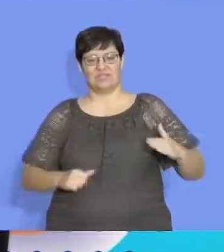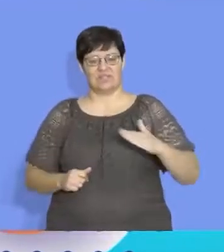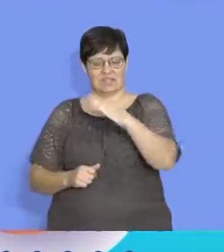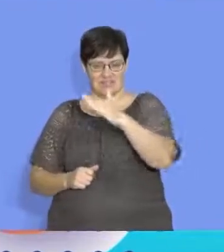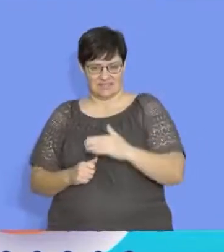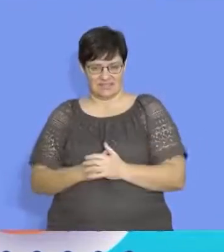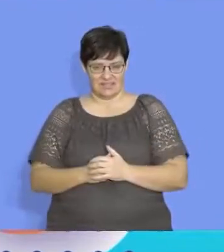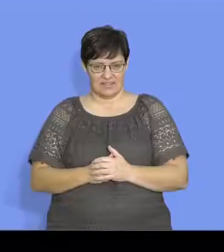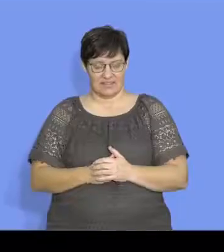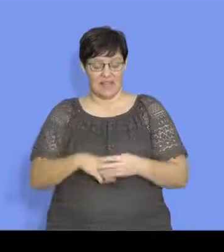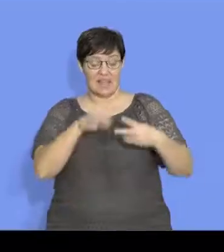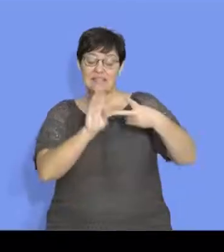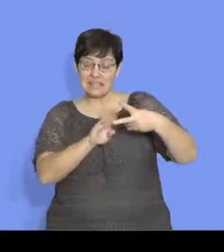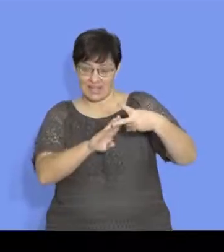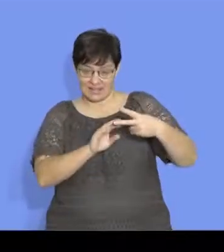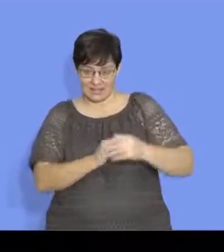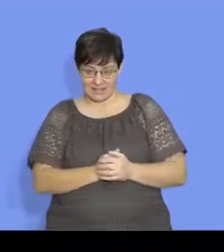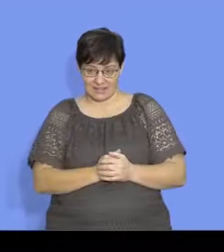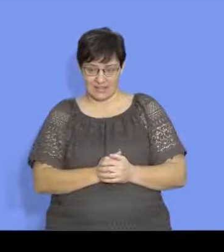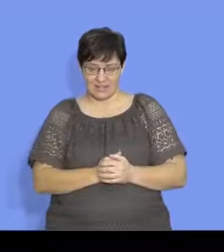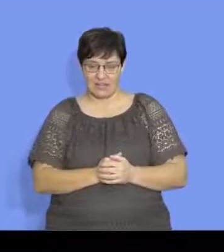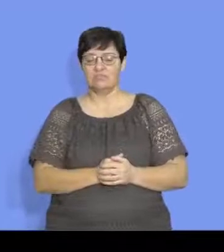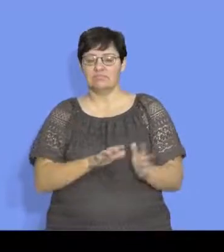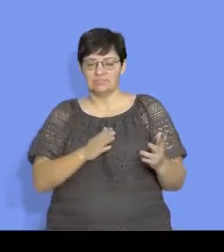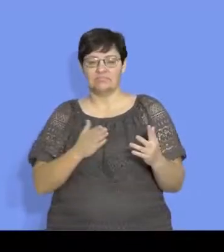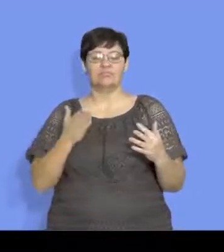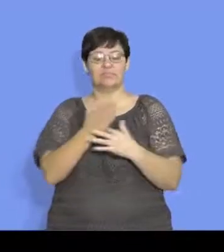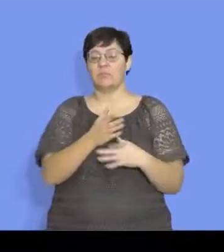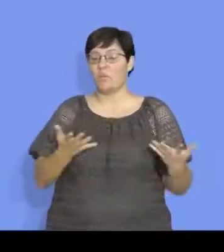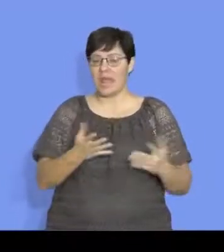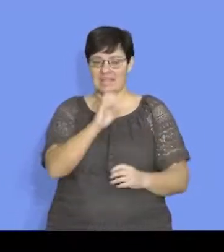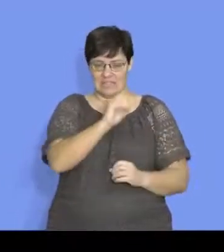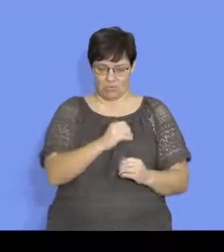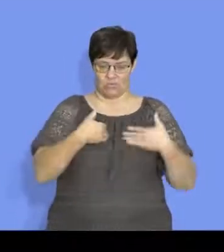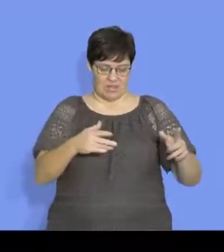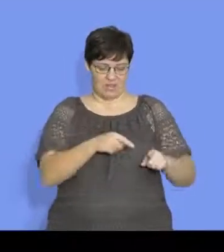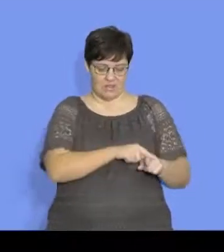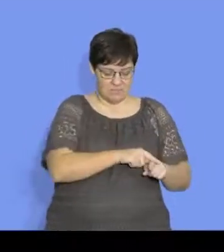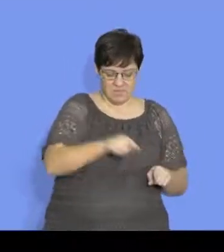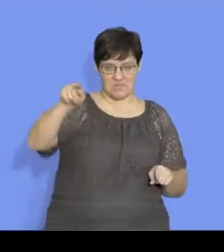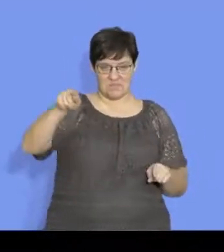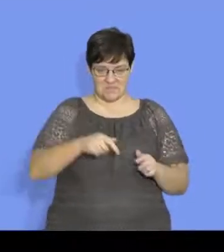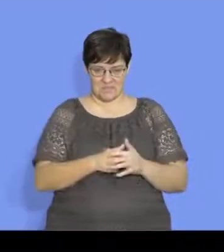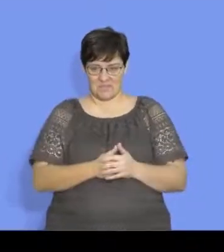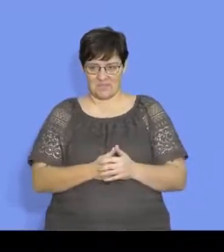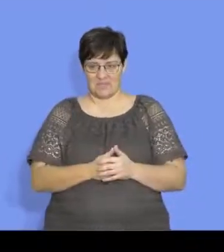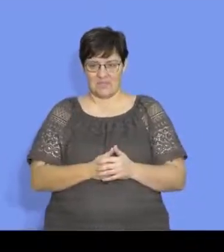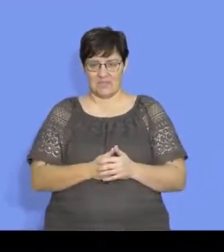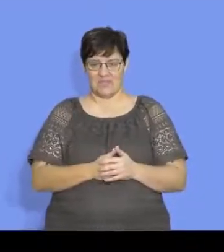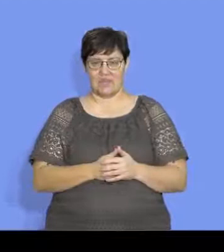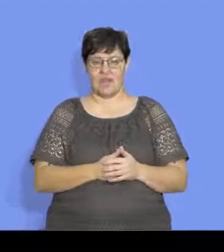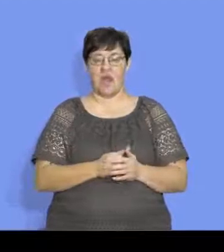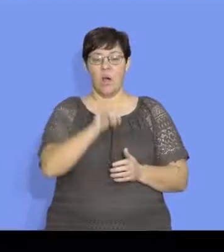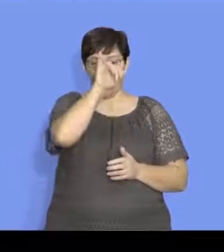second feature of this graph is that it intercepts at the point 0, 0. In this case, it cuts the y-axis and